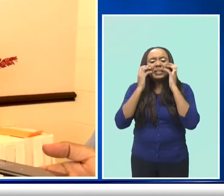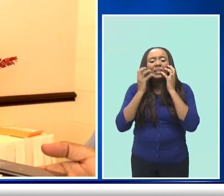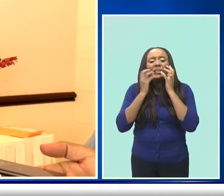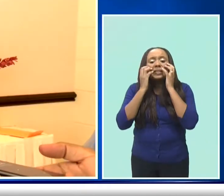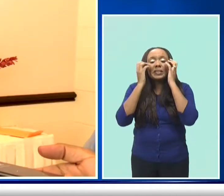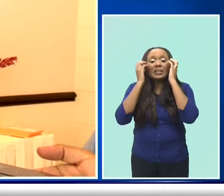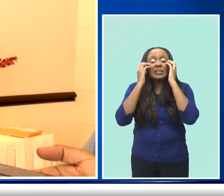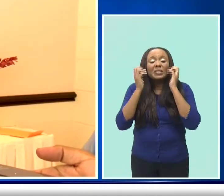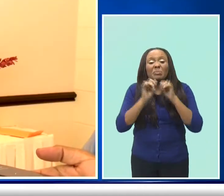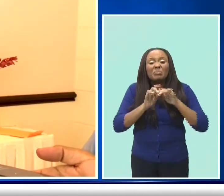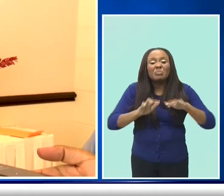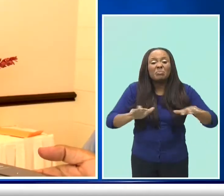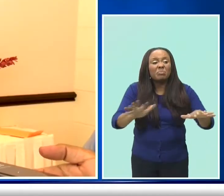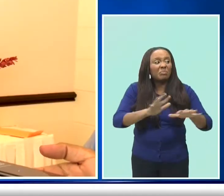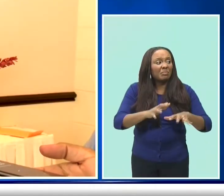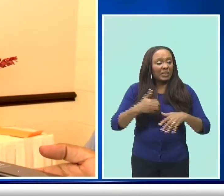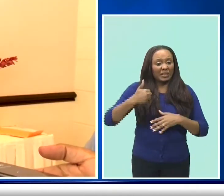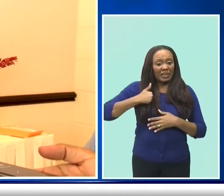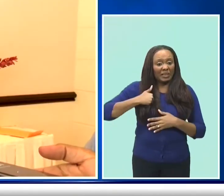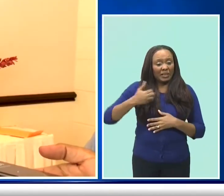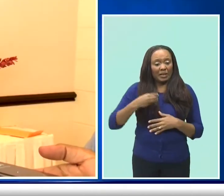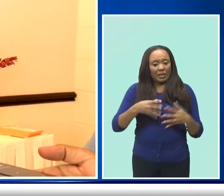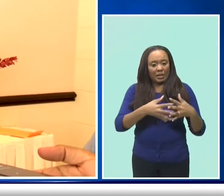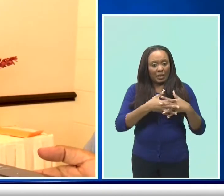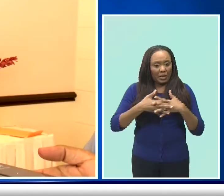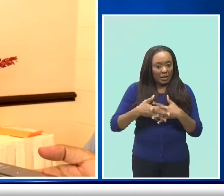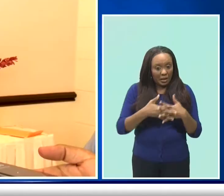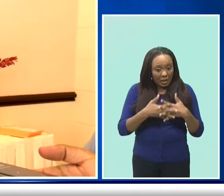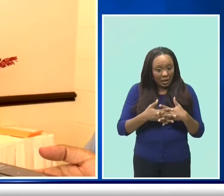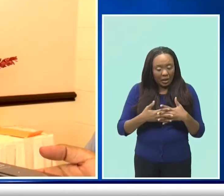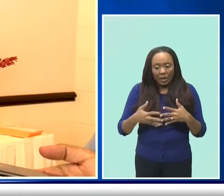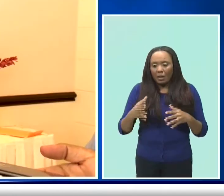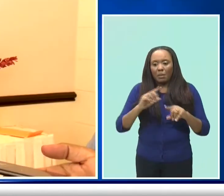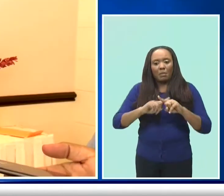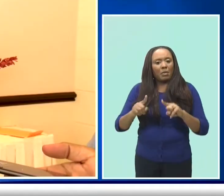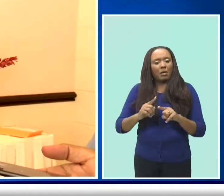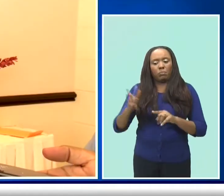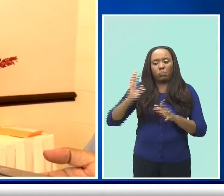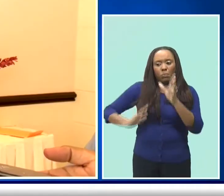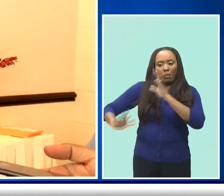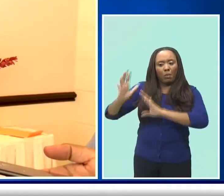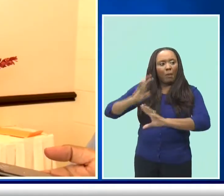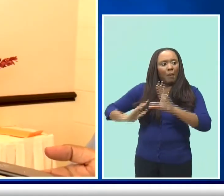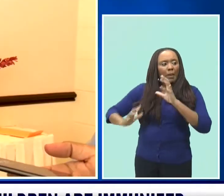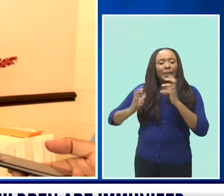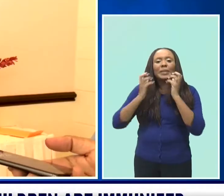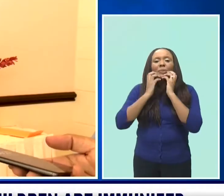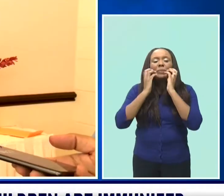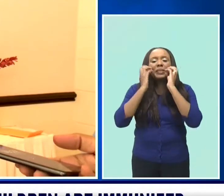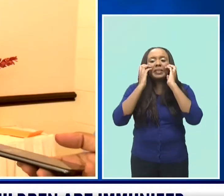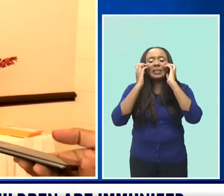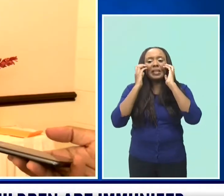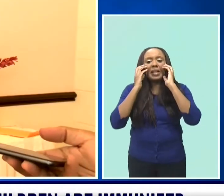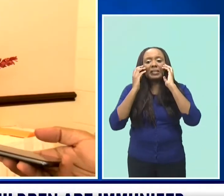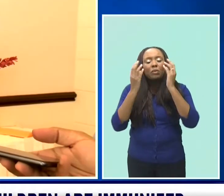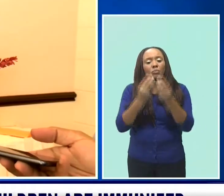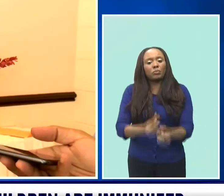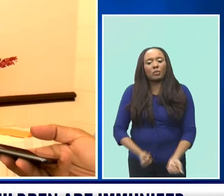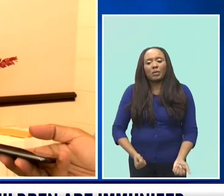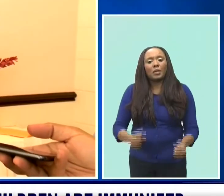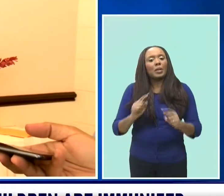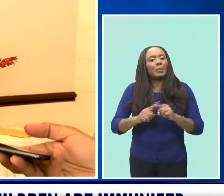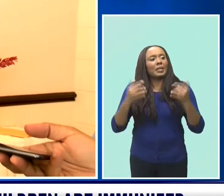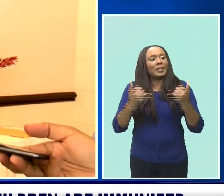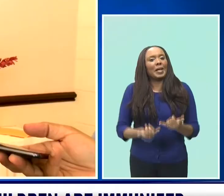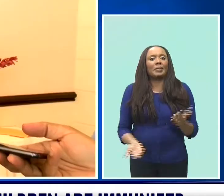this region was declared measles-free several decades ago? So we are back to square one, and I would like to encourage the